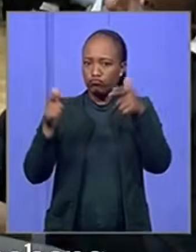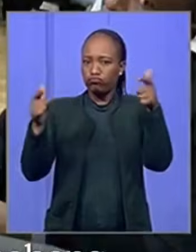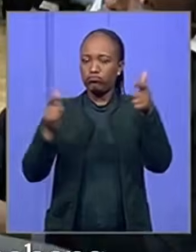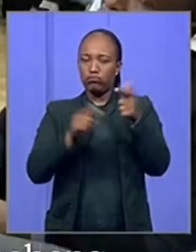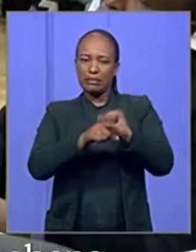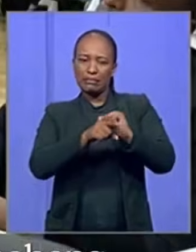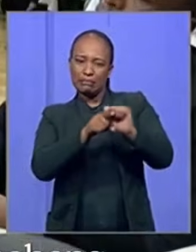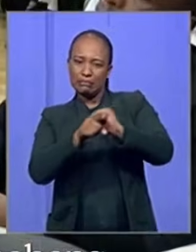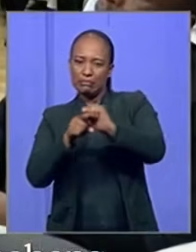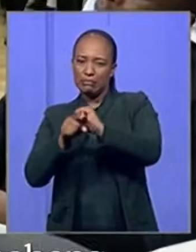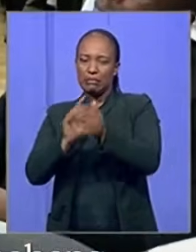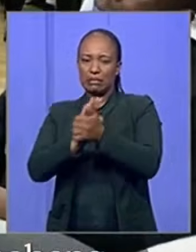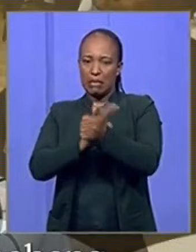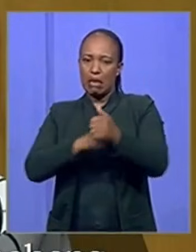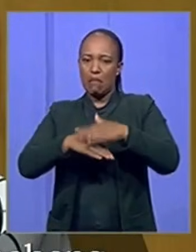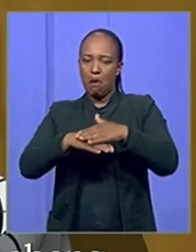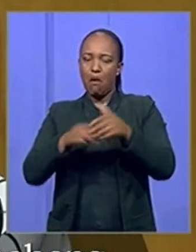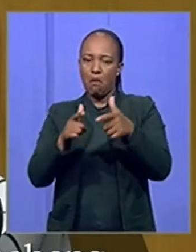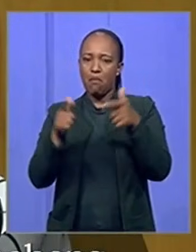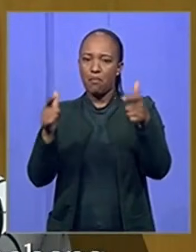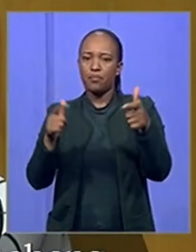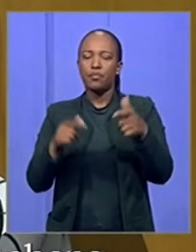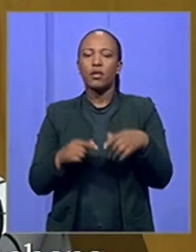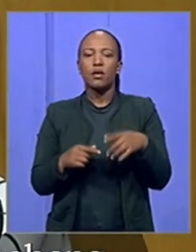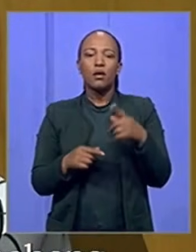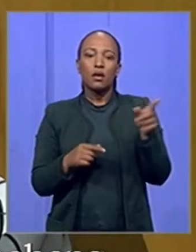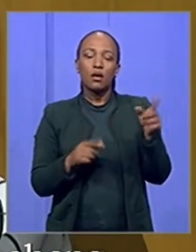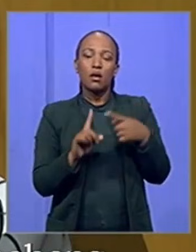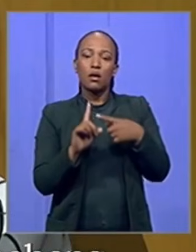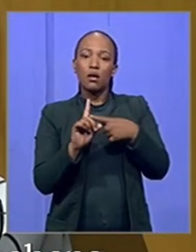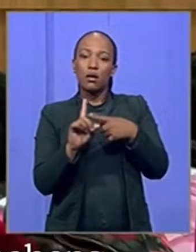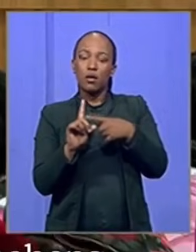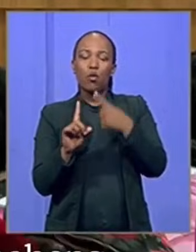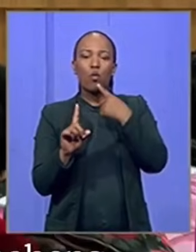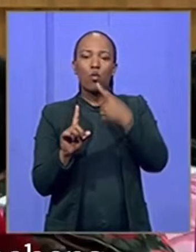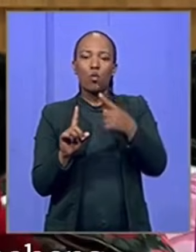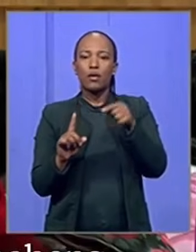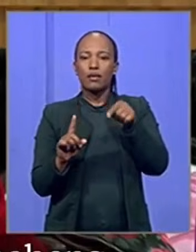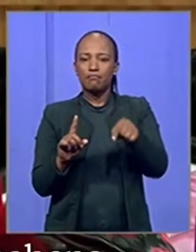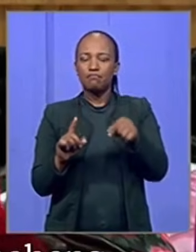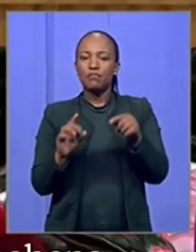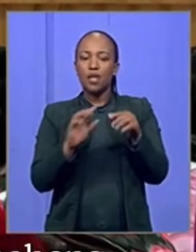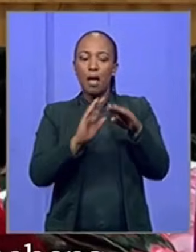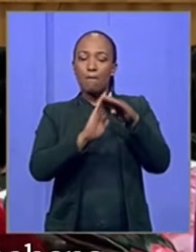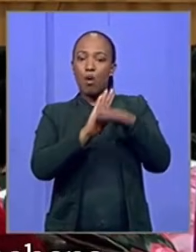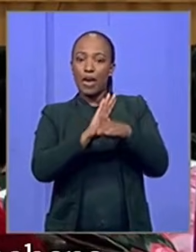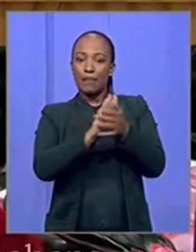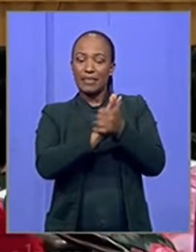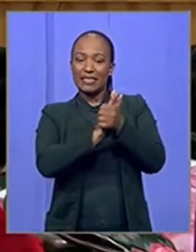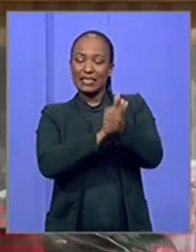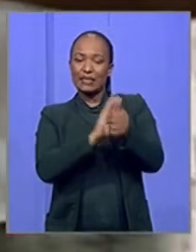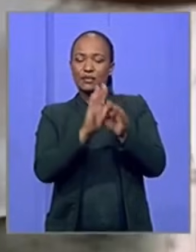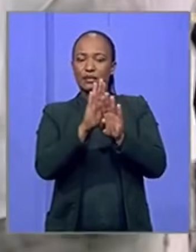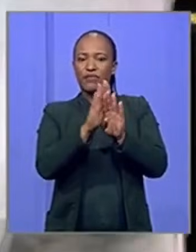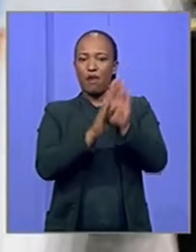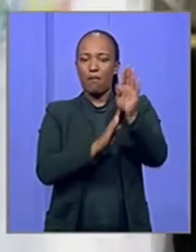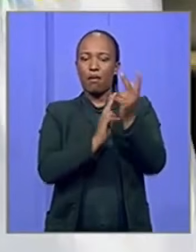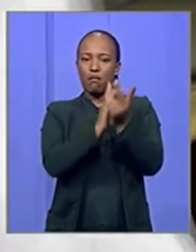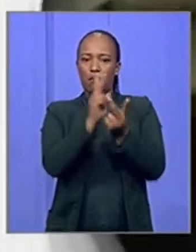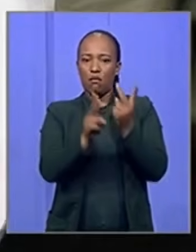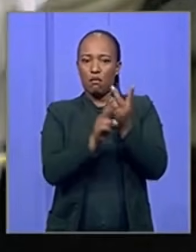skills. Nqesi o re ke ka lehlono la mote ya phala fela hore e be lenaneo lena la ntlafatso ya tsebo ya mosebetsi le